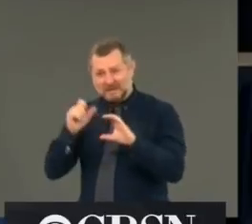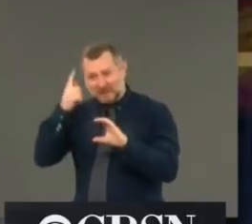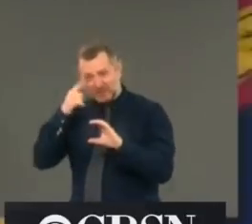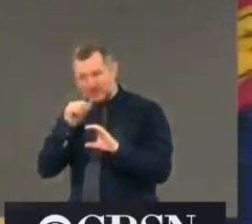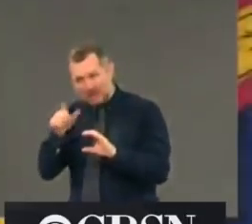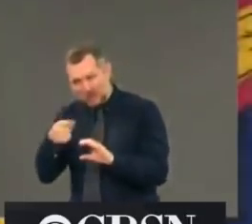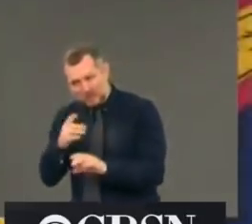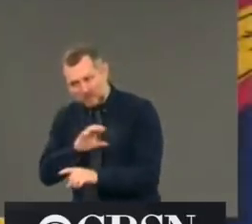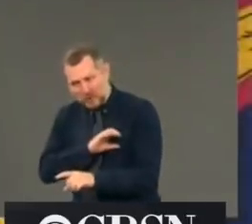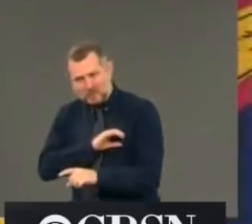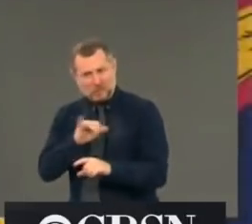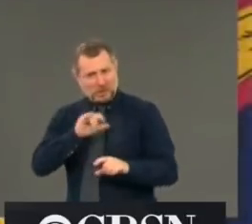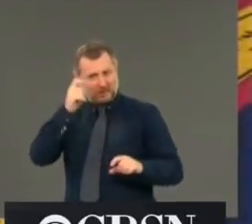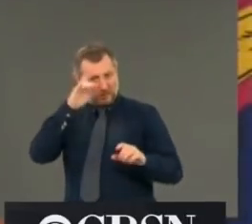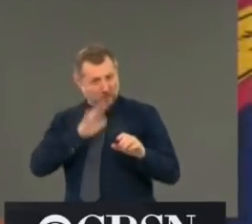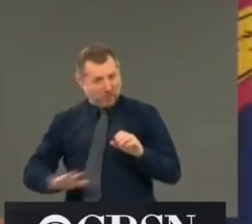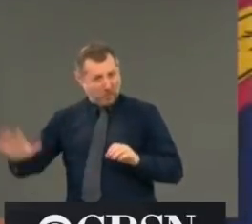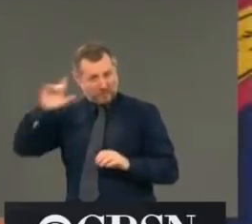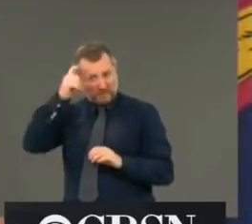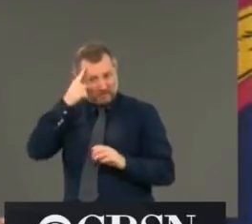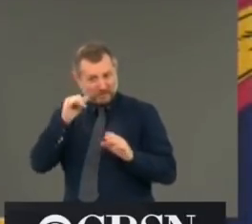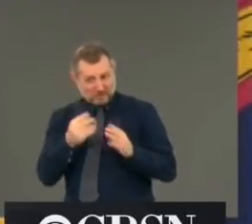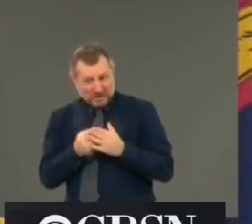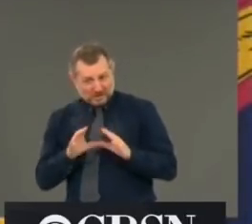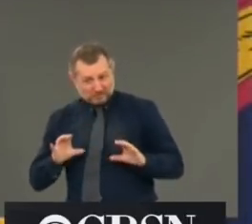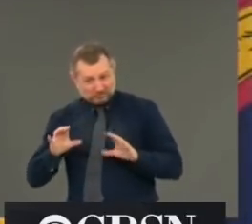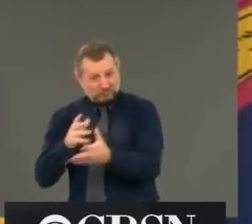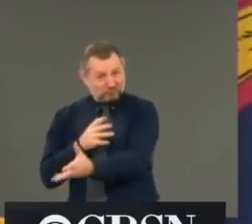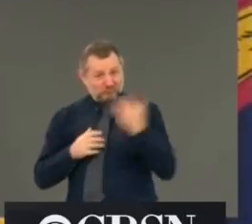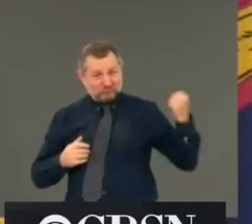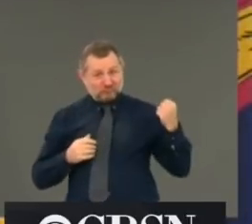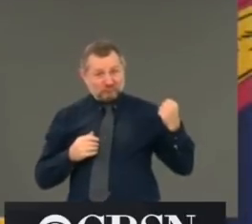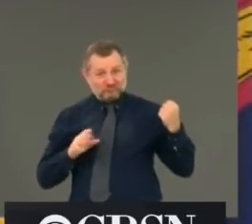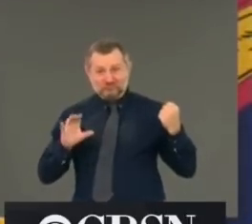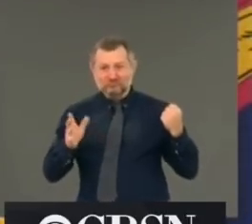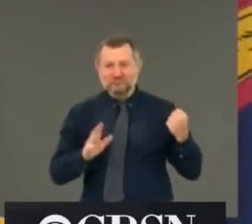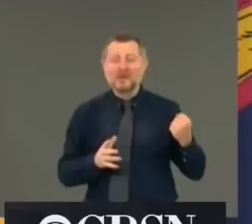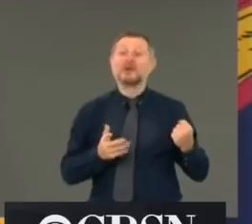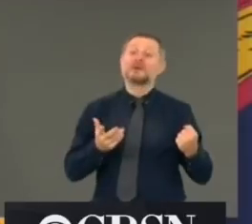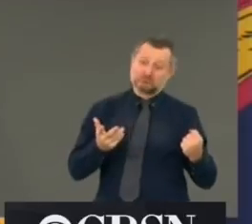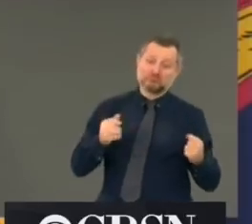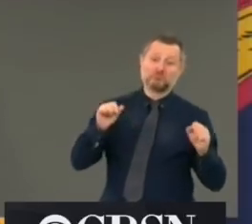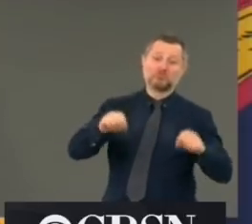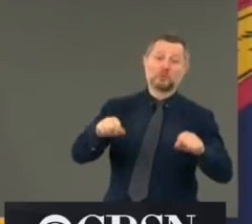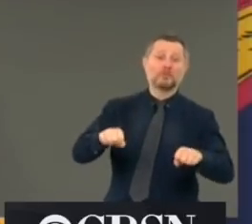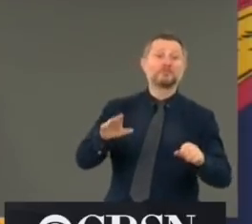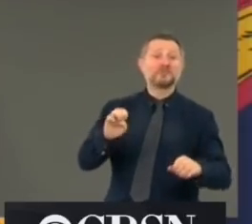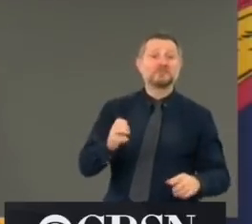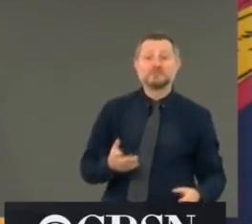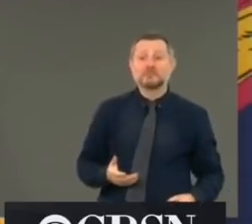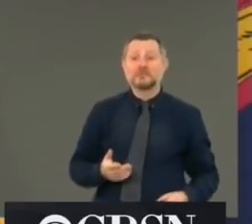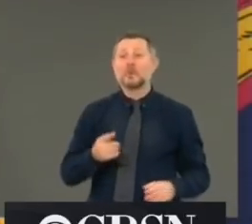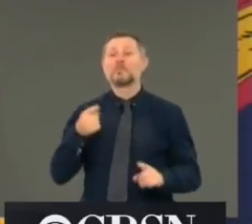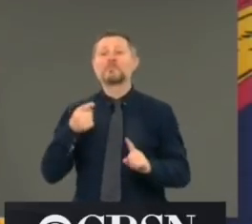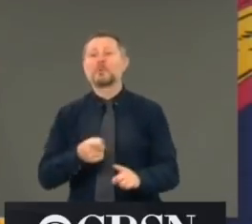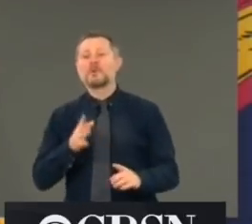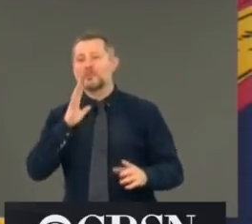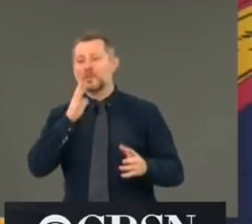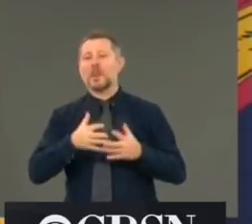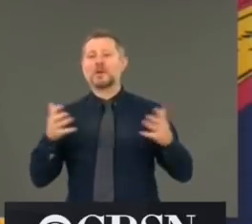local government enacts some sort of police reforms? Theoretically, yes. It will, in any case, be a significant